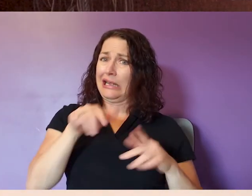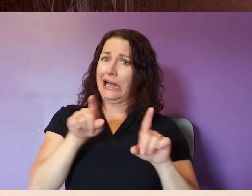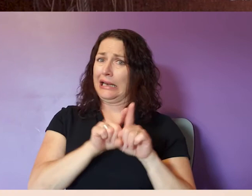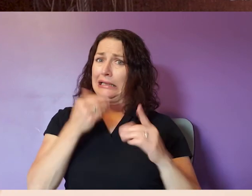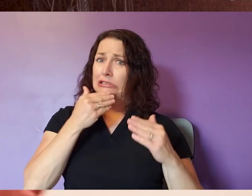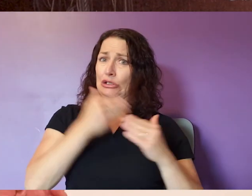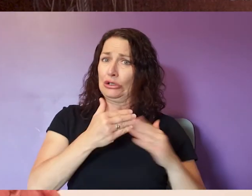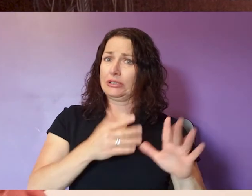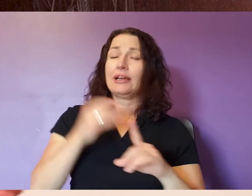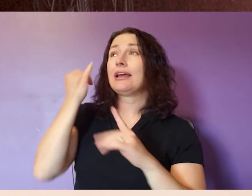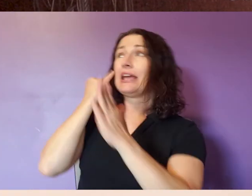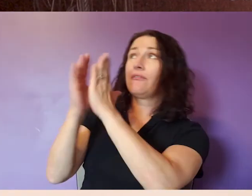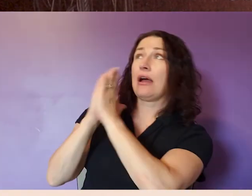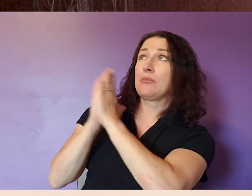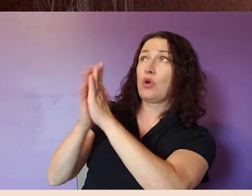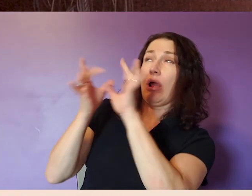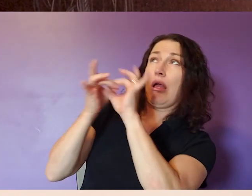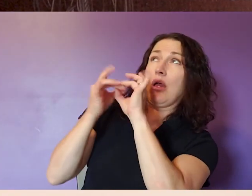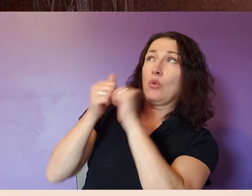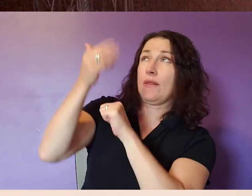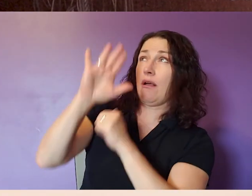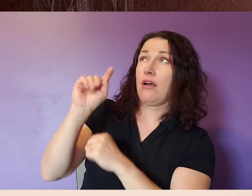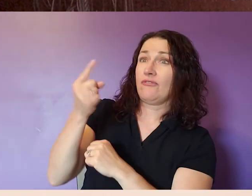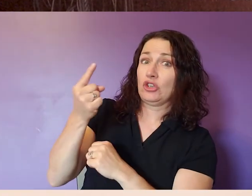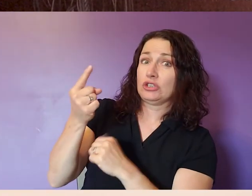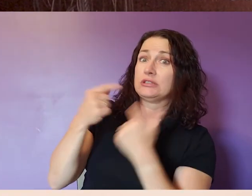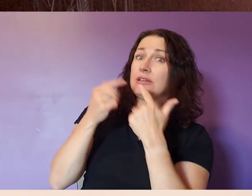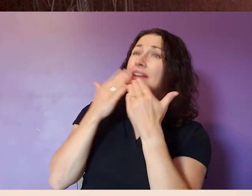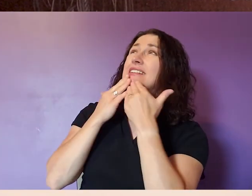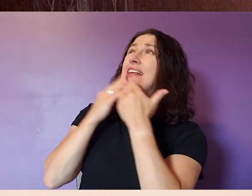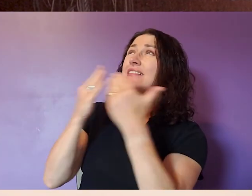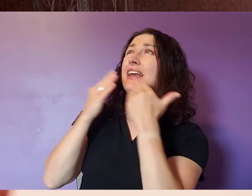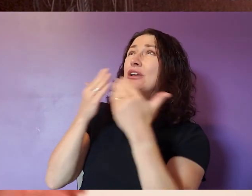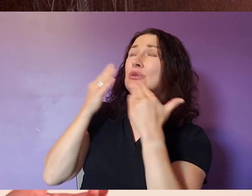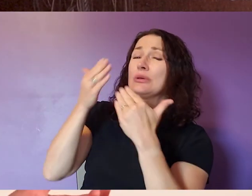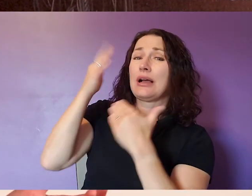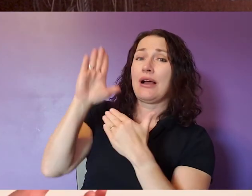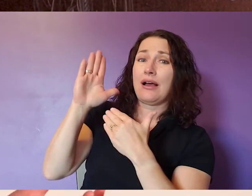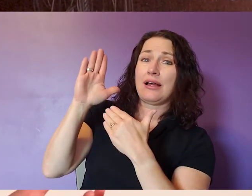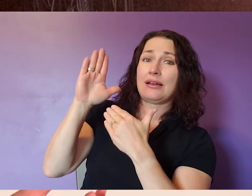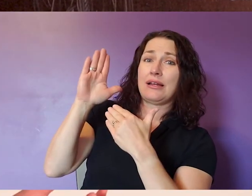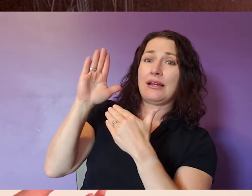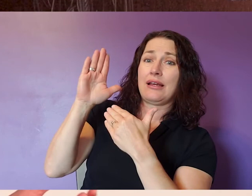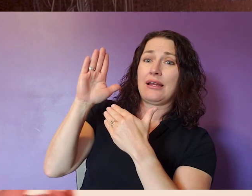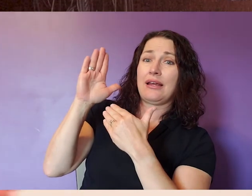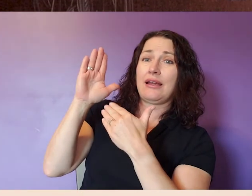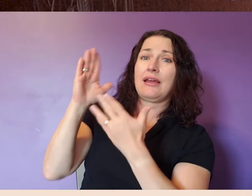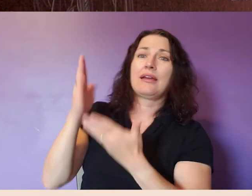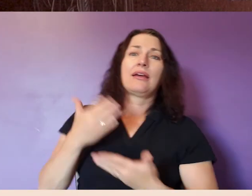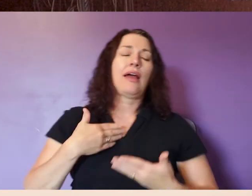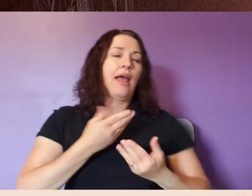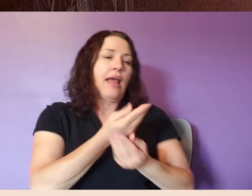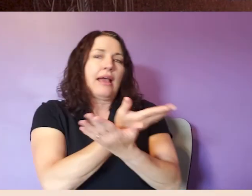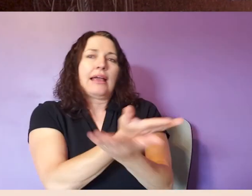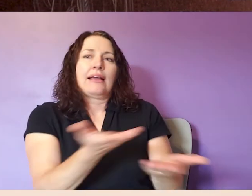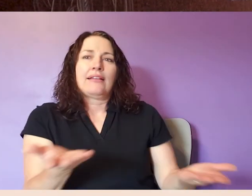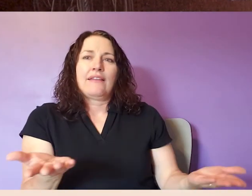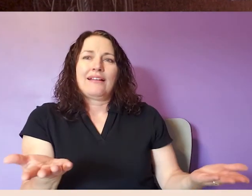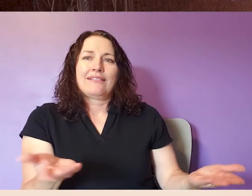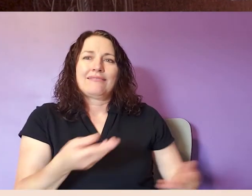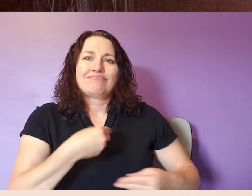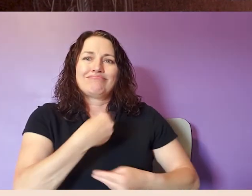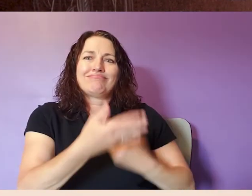prayer would allow me to be thank you here we